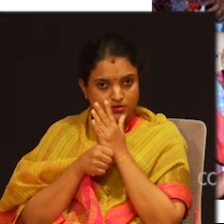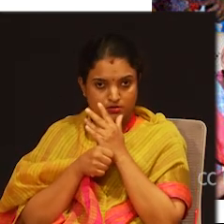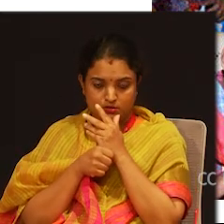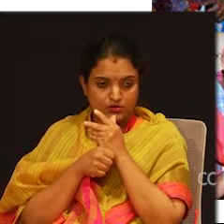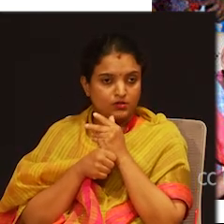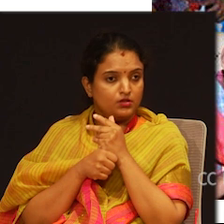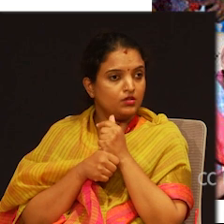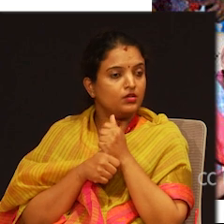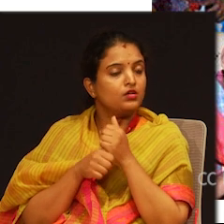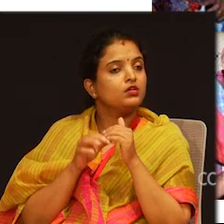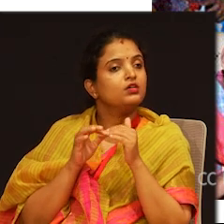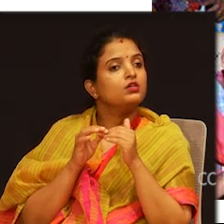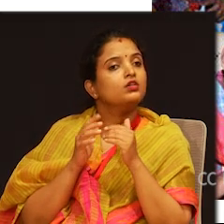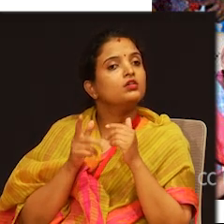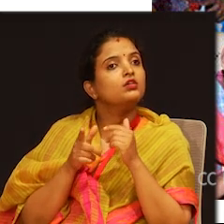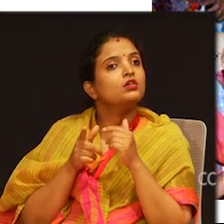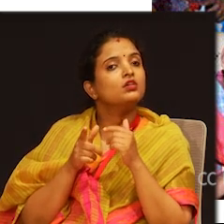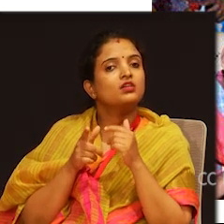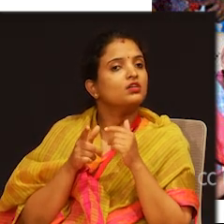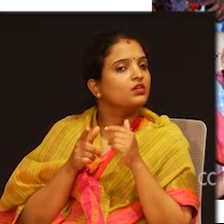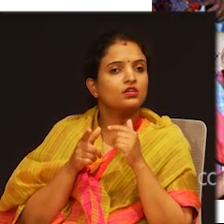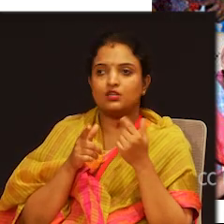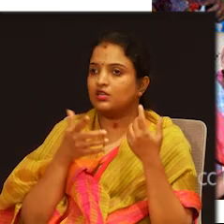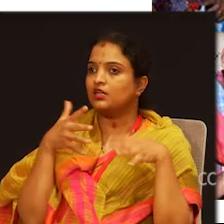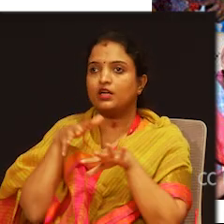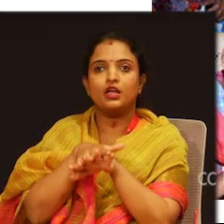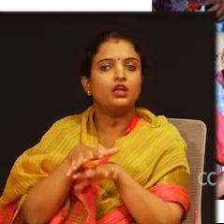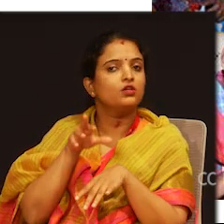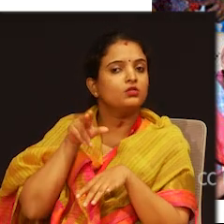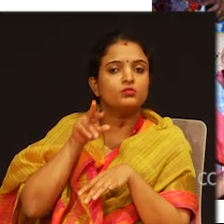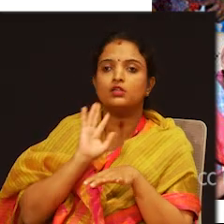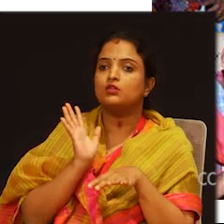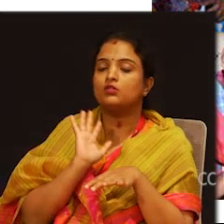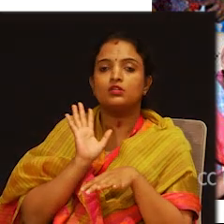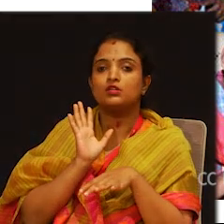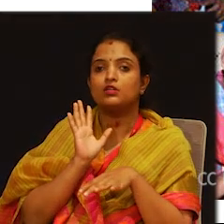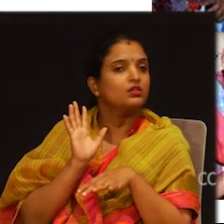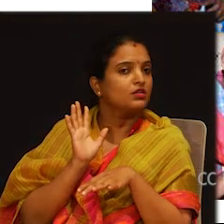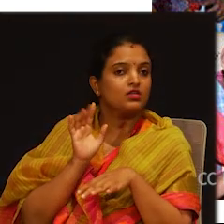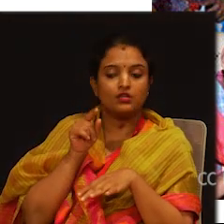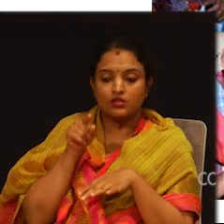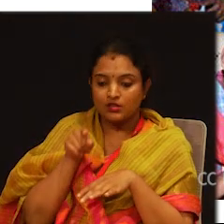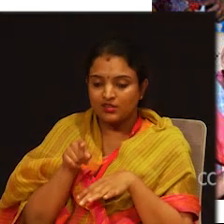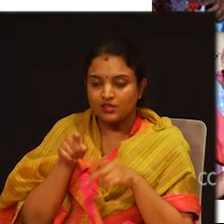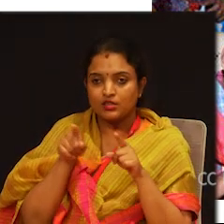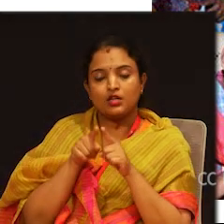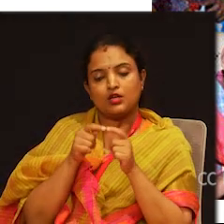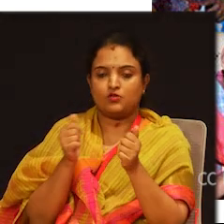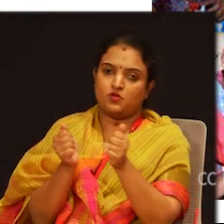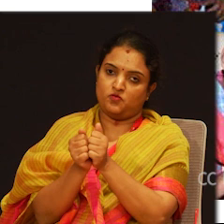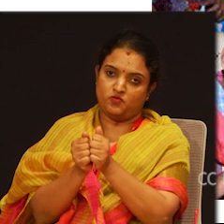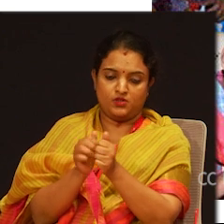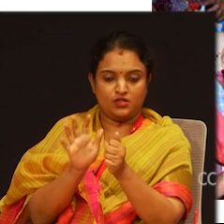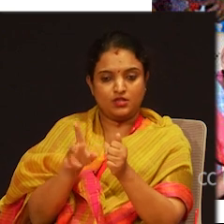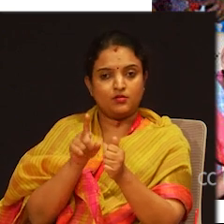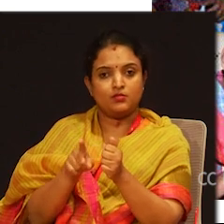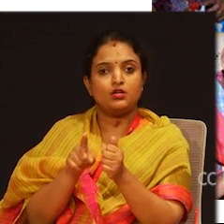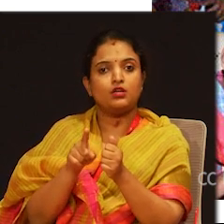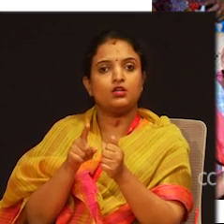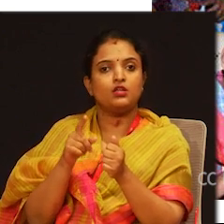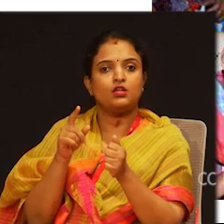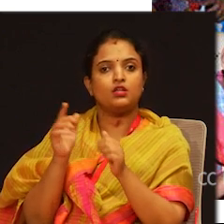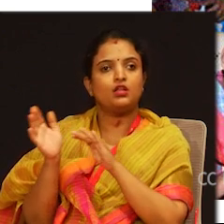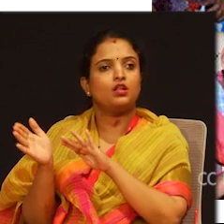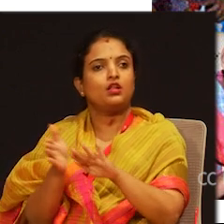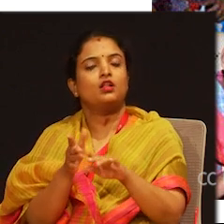an academic year, that's not inclusion. Because then they are with each other, but the others don't